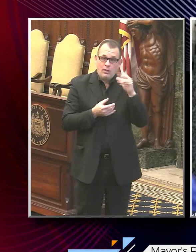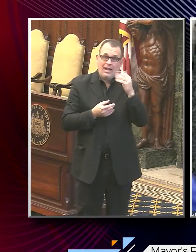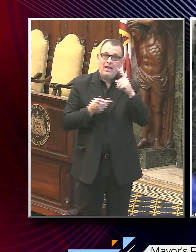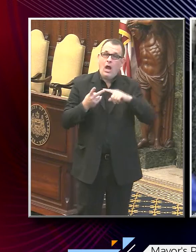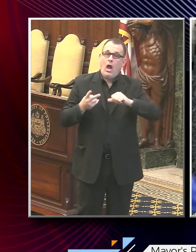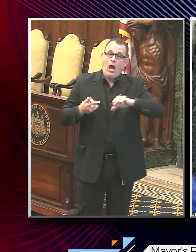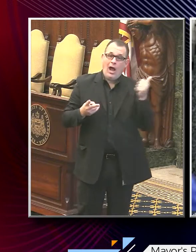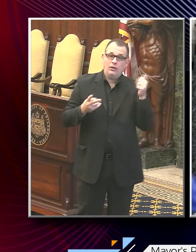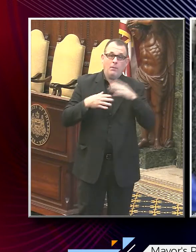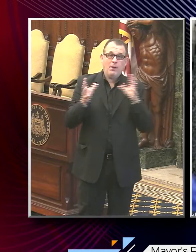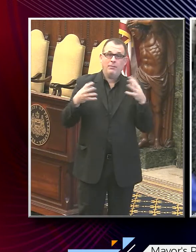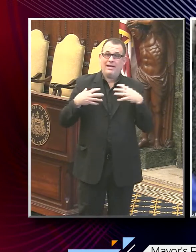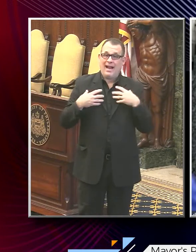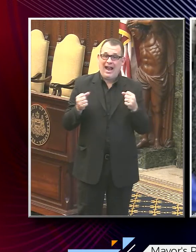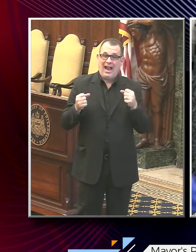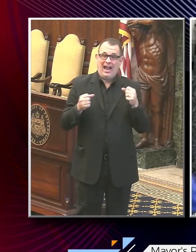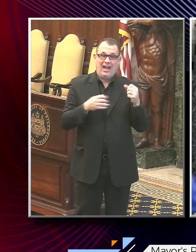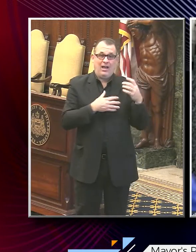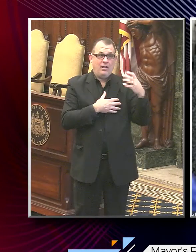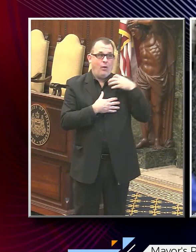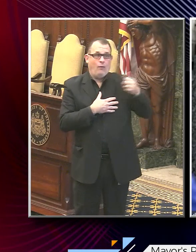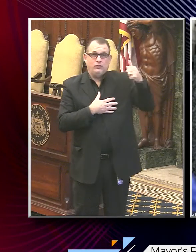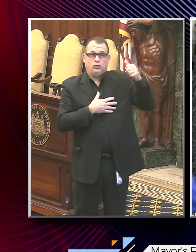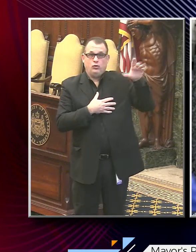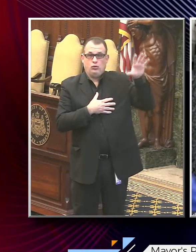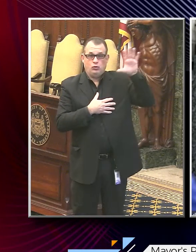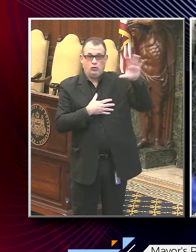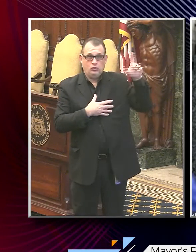been no other oculus to look at it through.